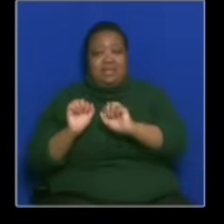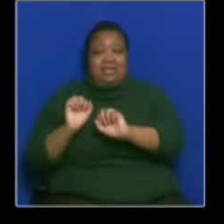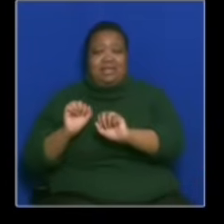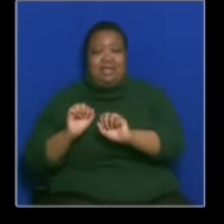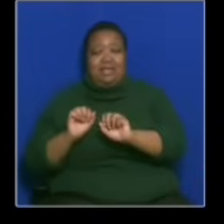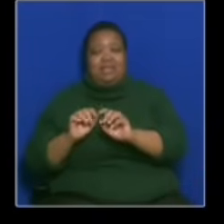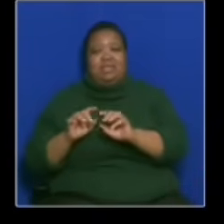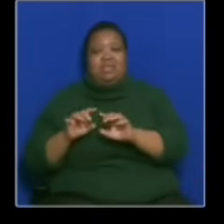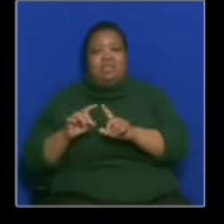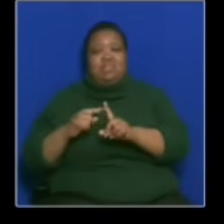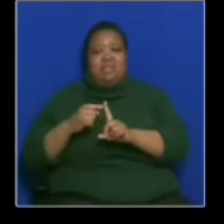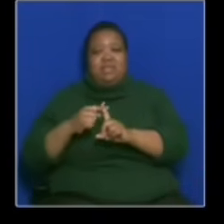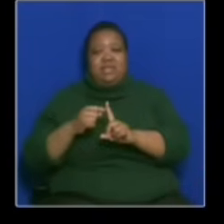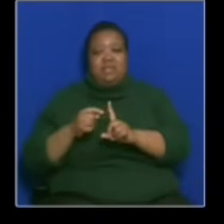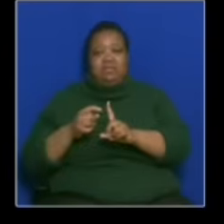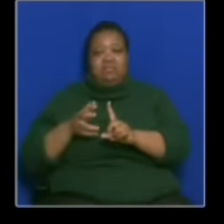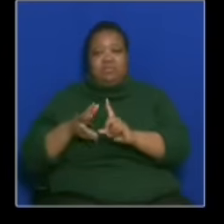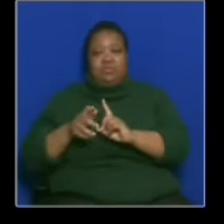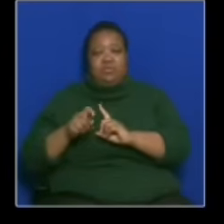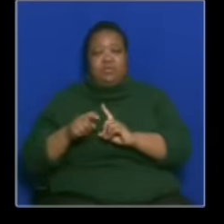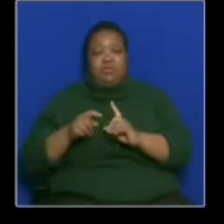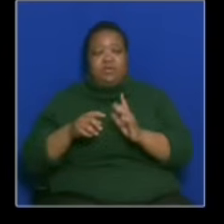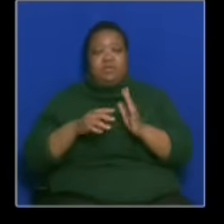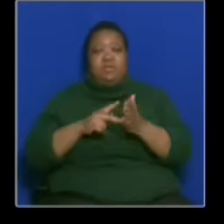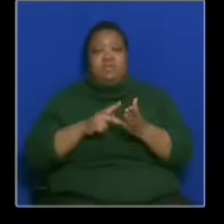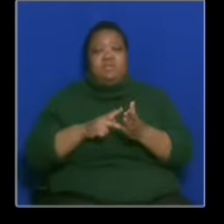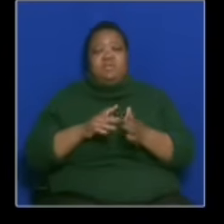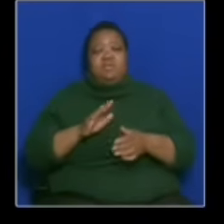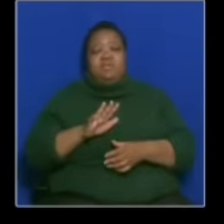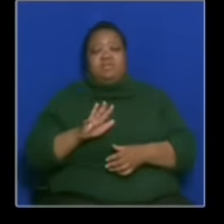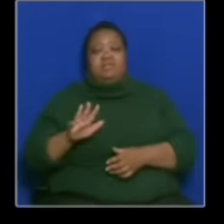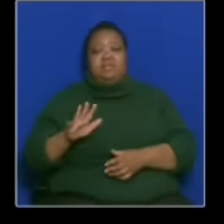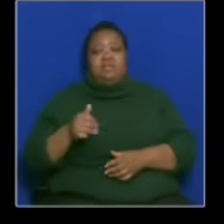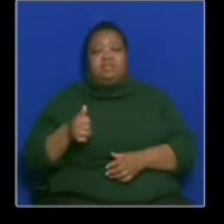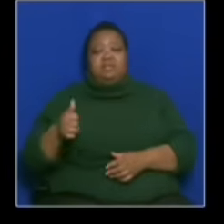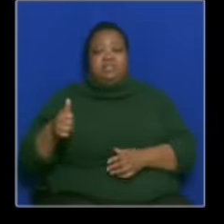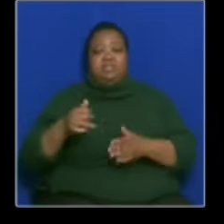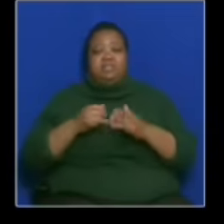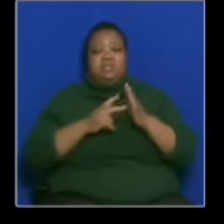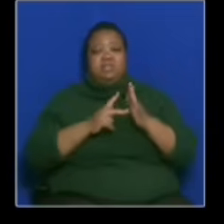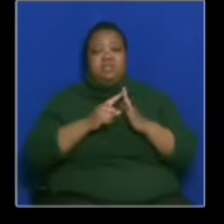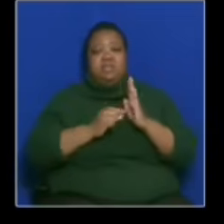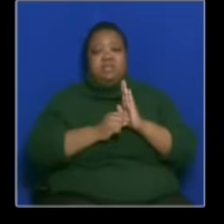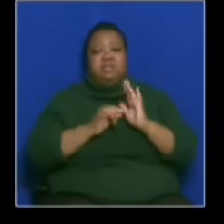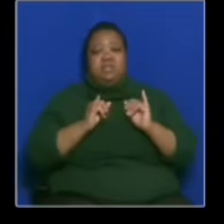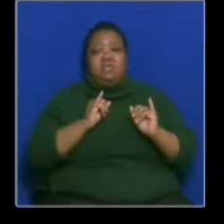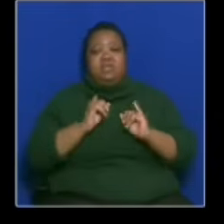At the foot of 5966 on the 11th of June 2021,